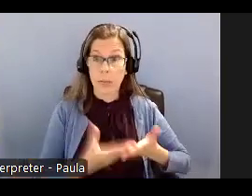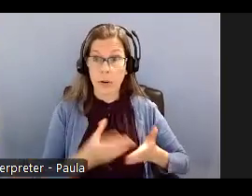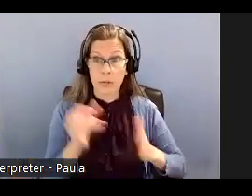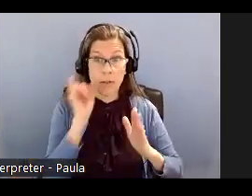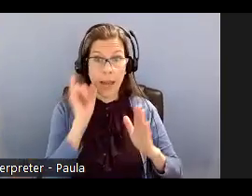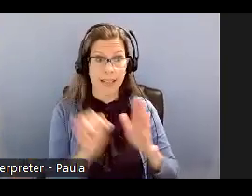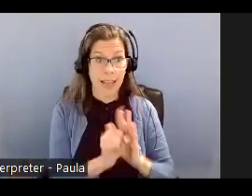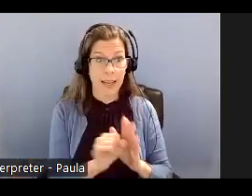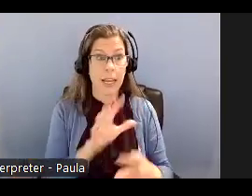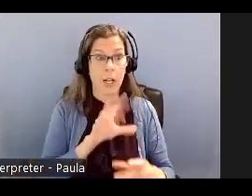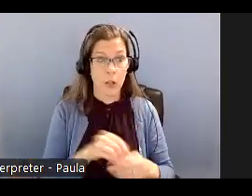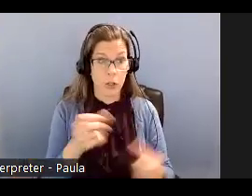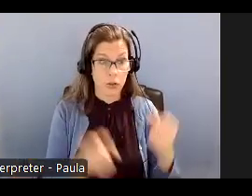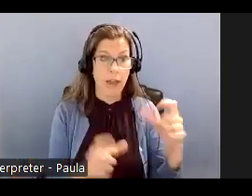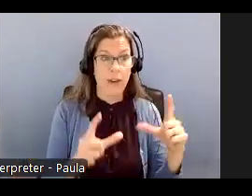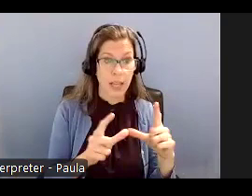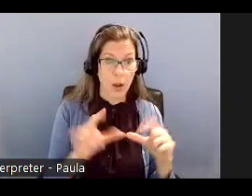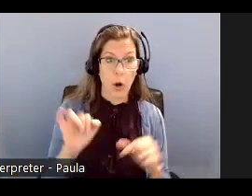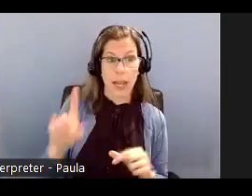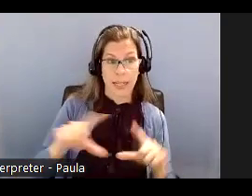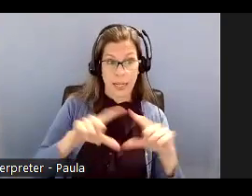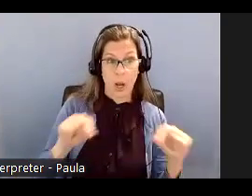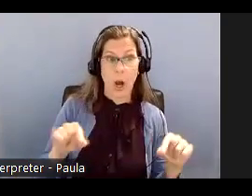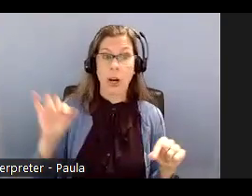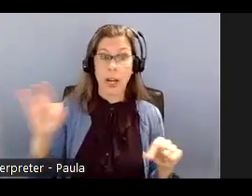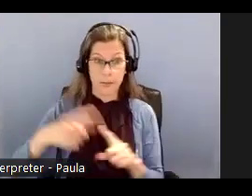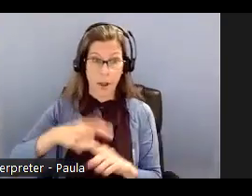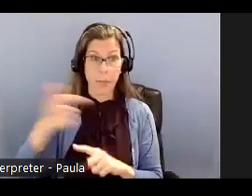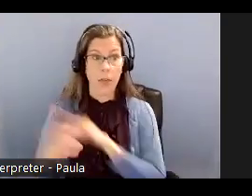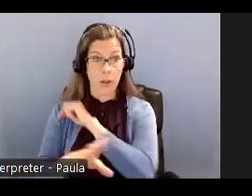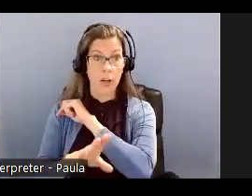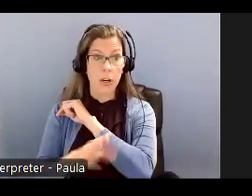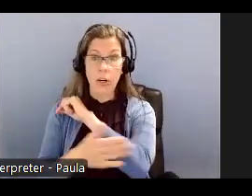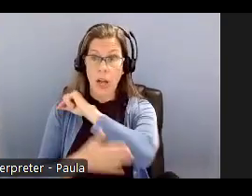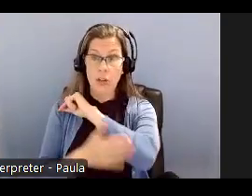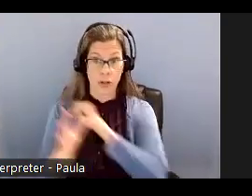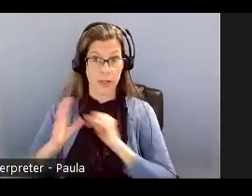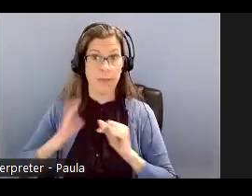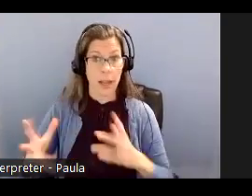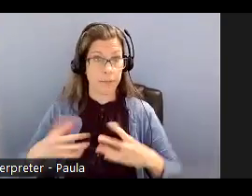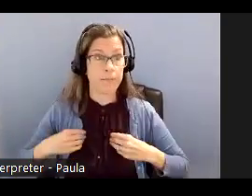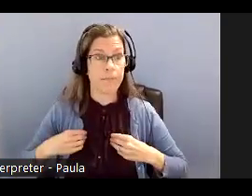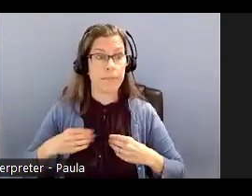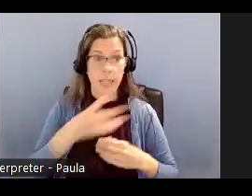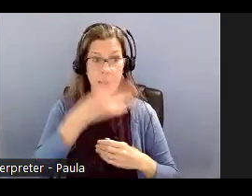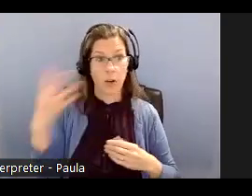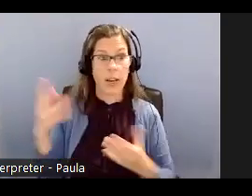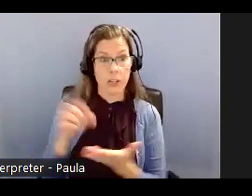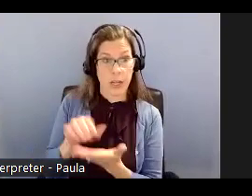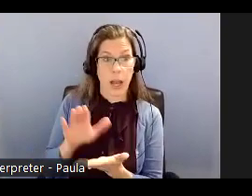driver's license or ID card, even if issued from a foreign country, immigration documentation if they have